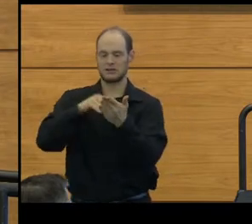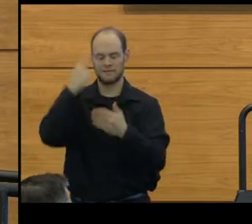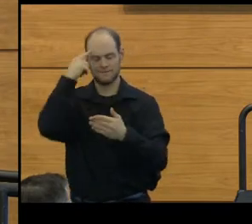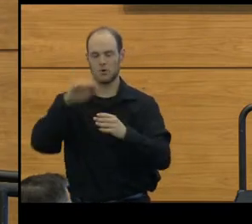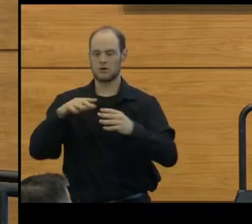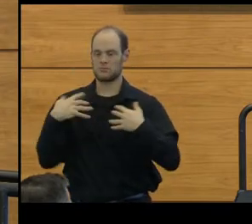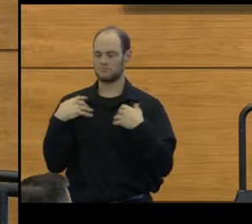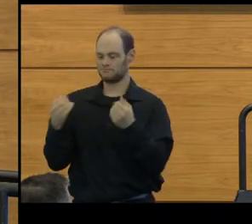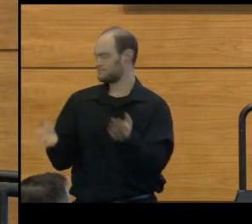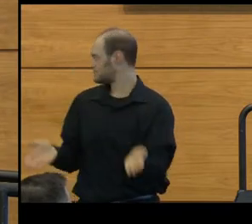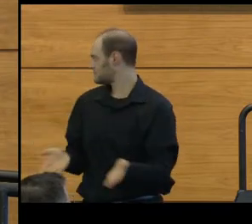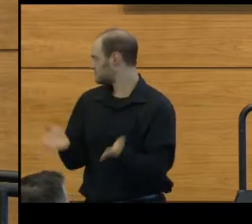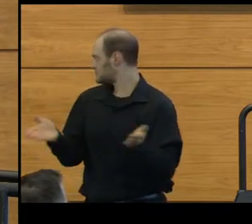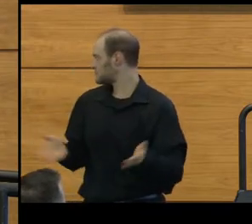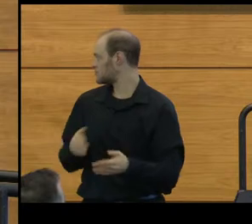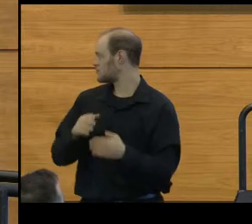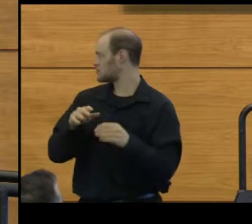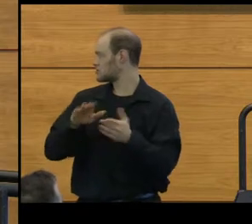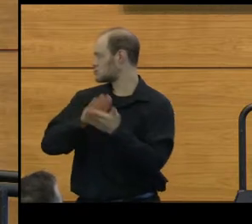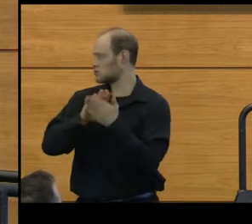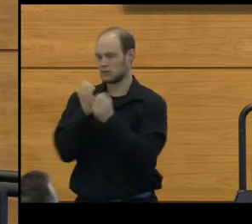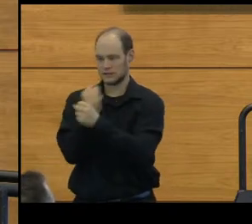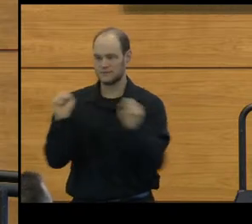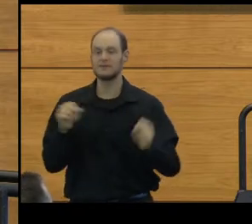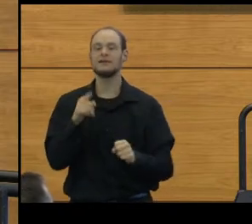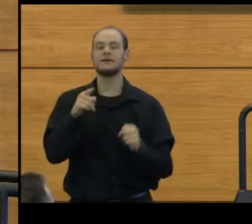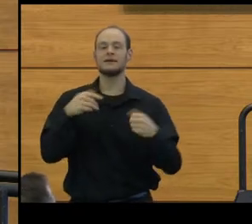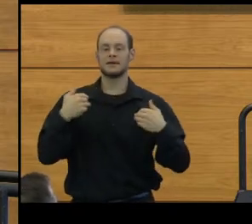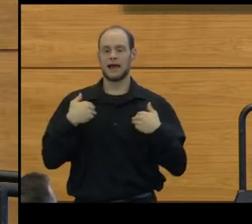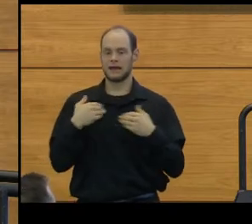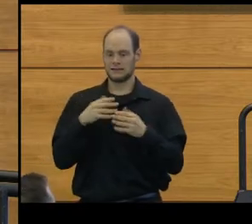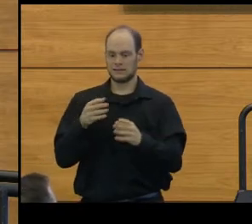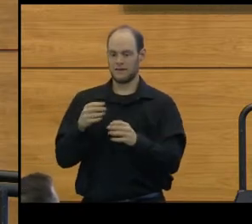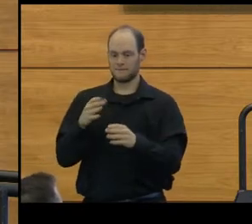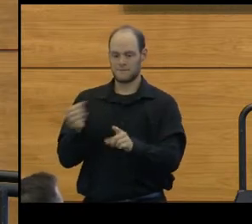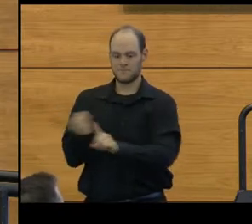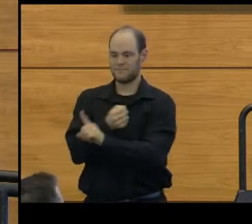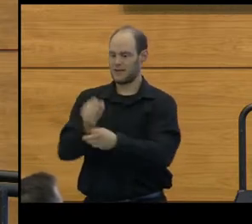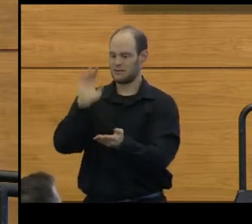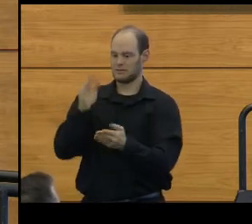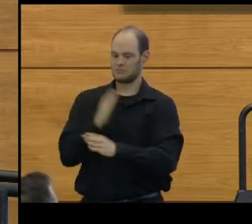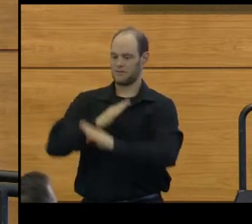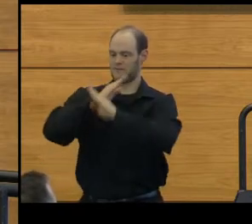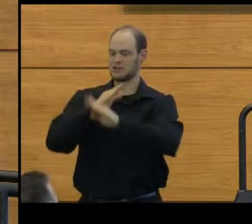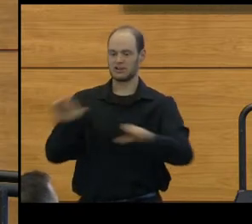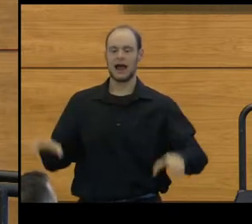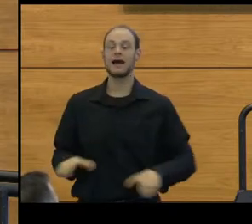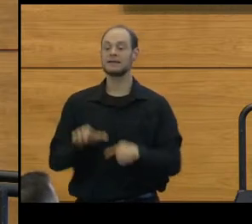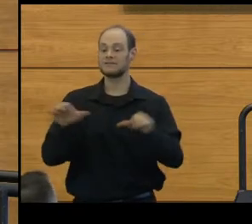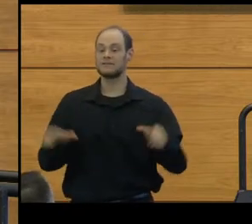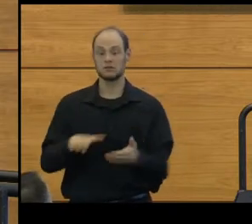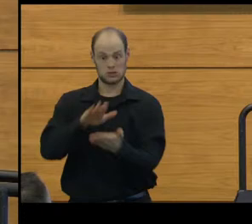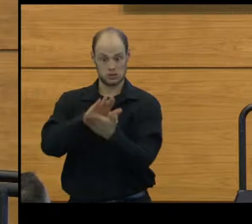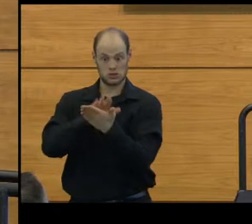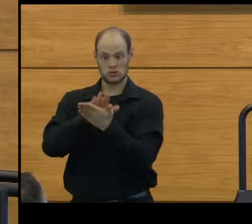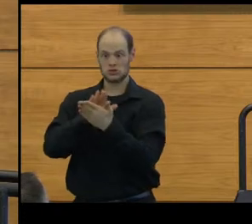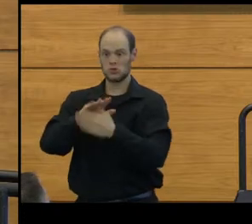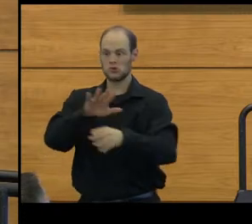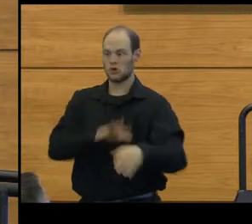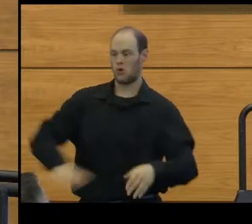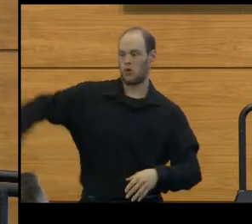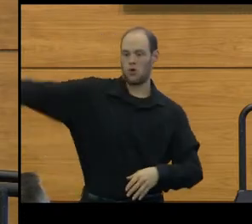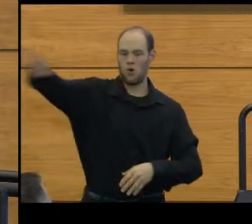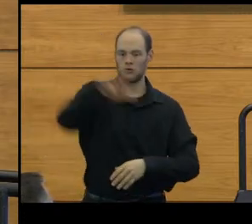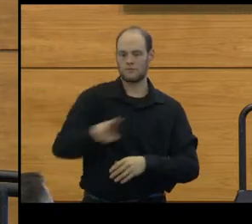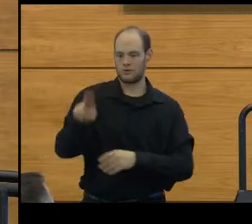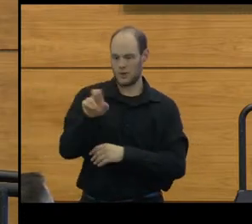leads a multi-million-dollar federal effort to expand violence prevention activities in schools